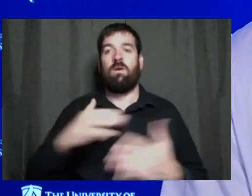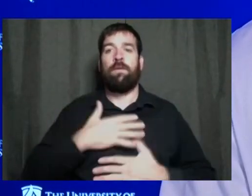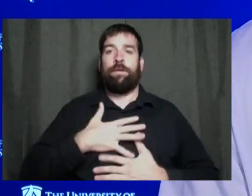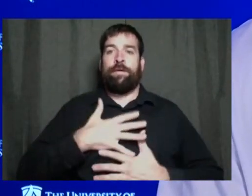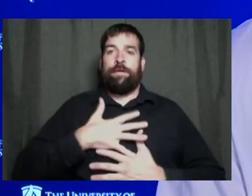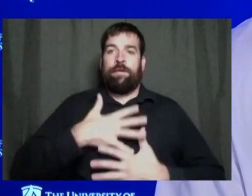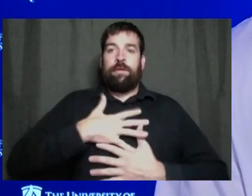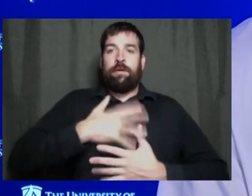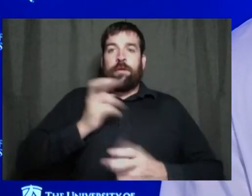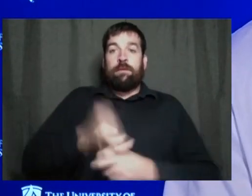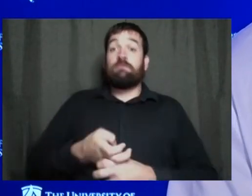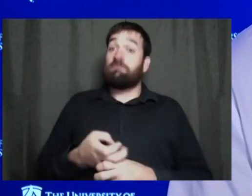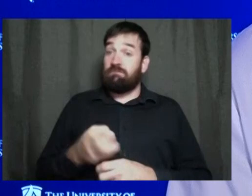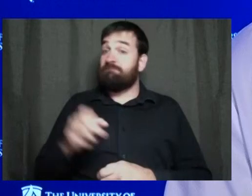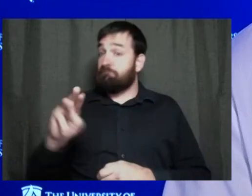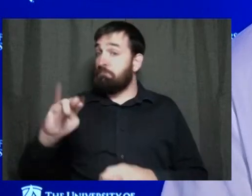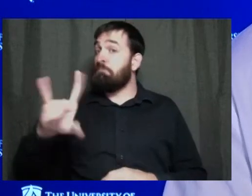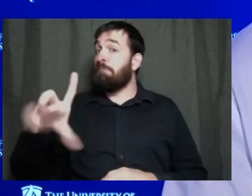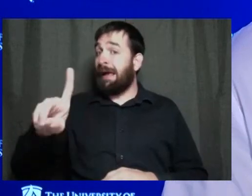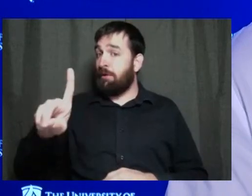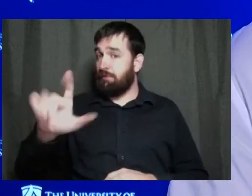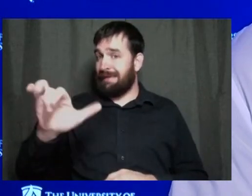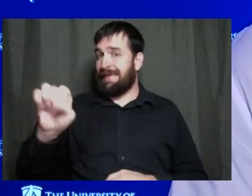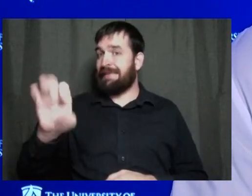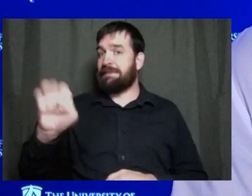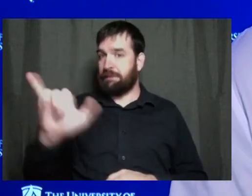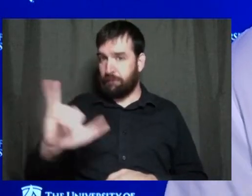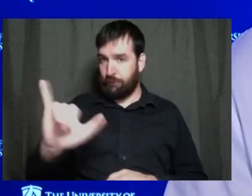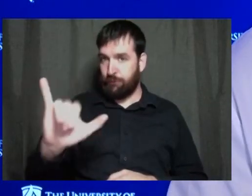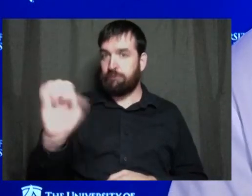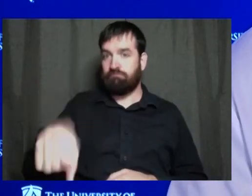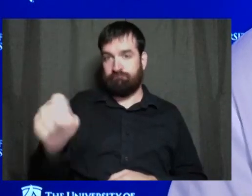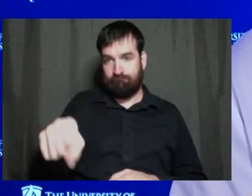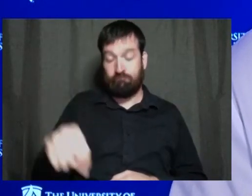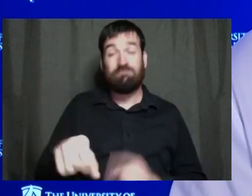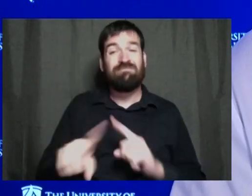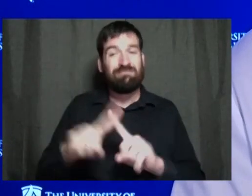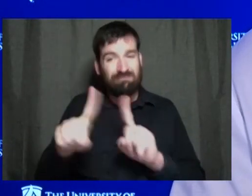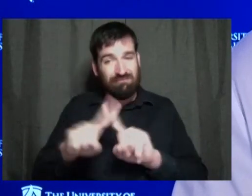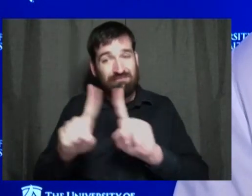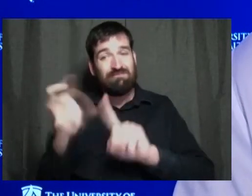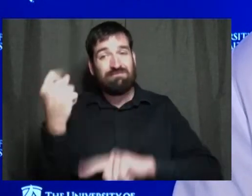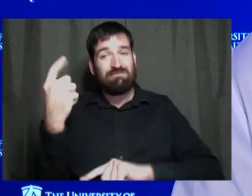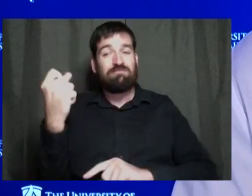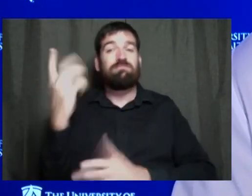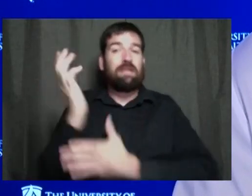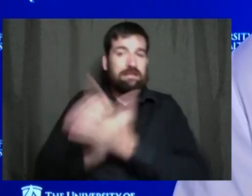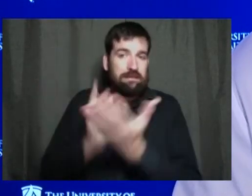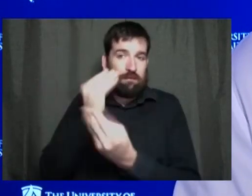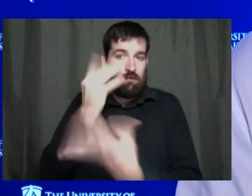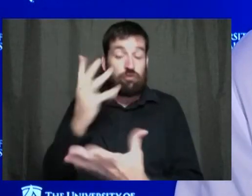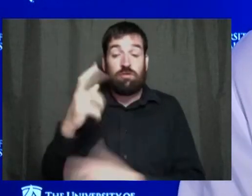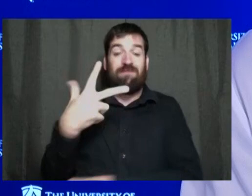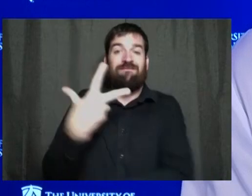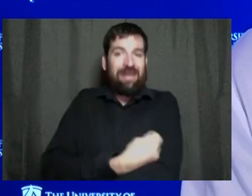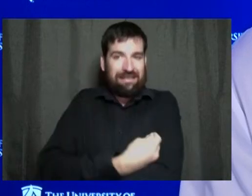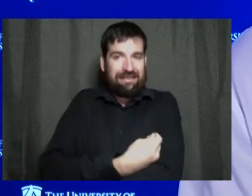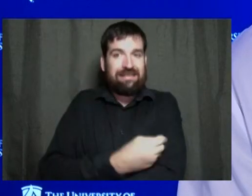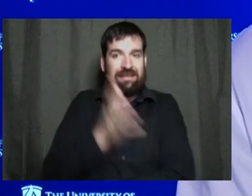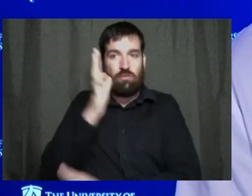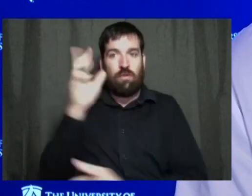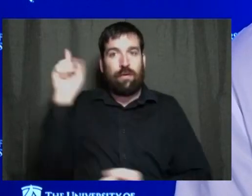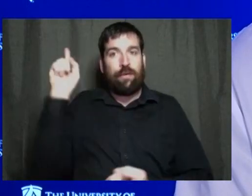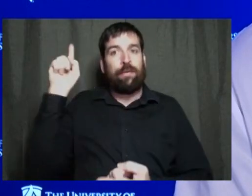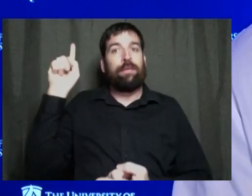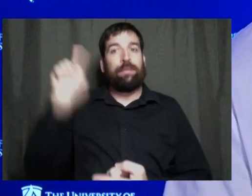mild cases. But remember, we have a little bit of data now that supports the fact that vaccines help reduce your risk or chance of getting